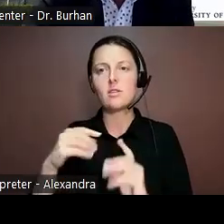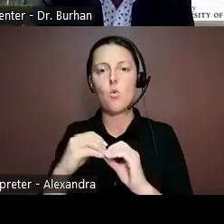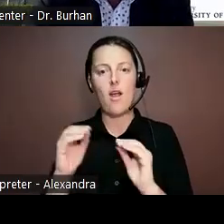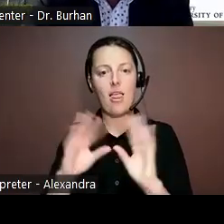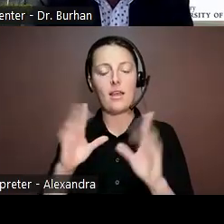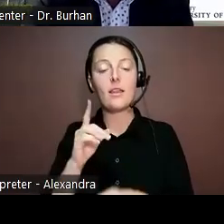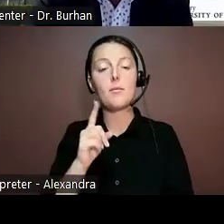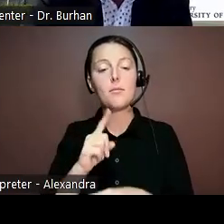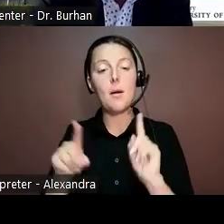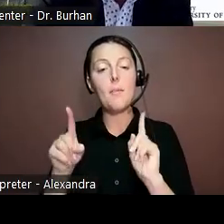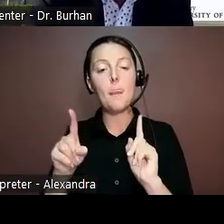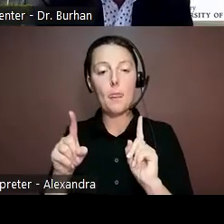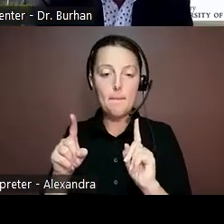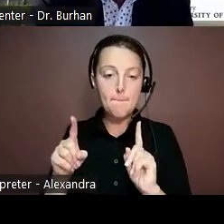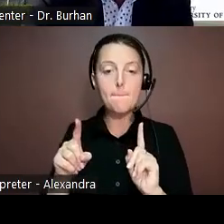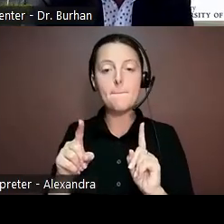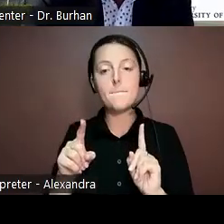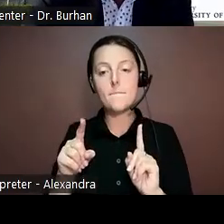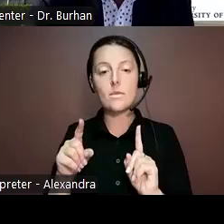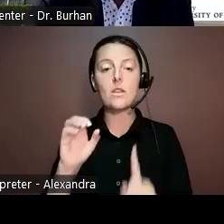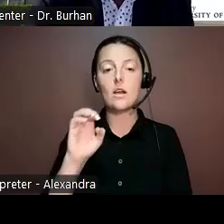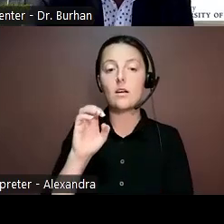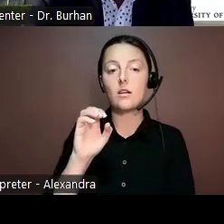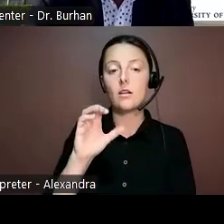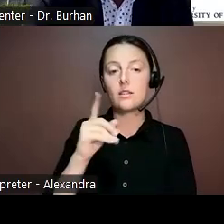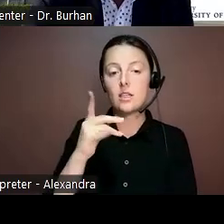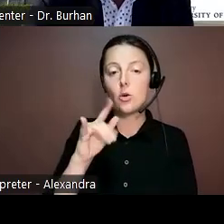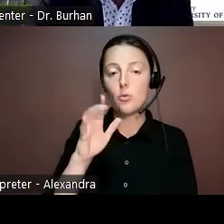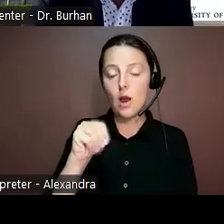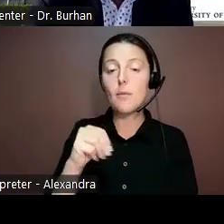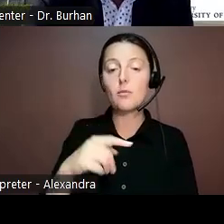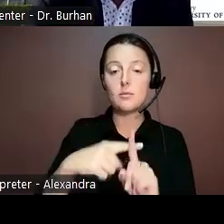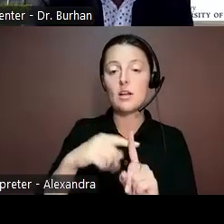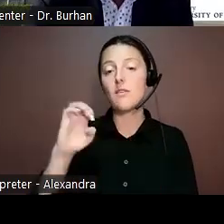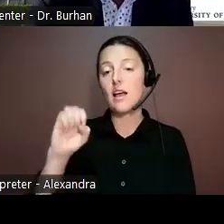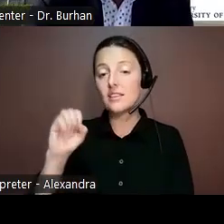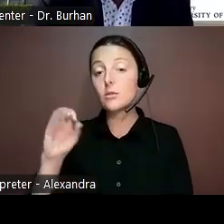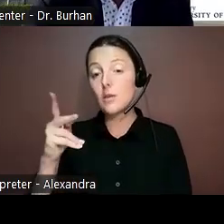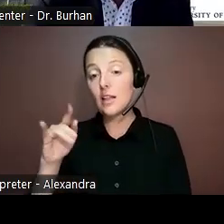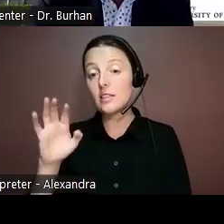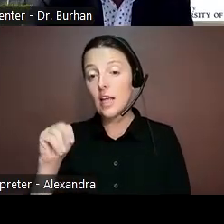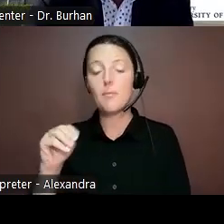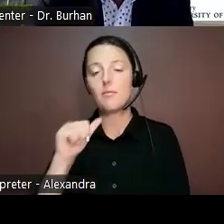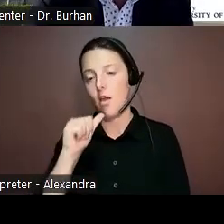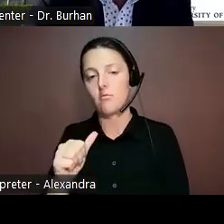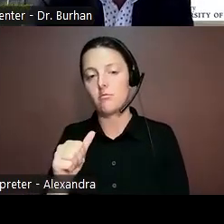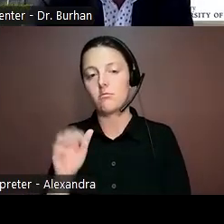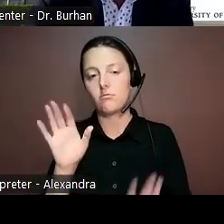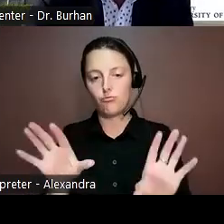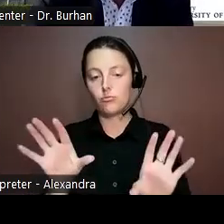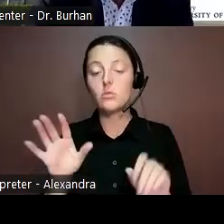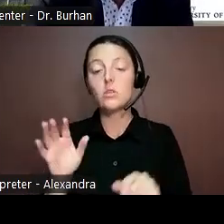positive, escitalopram was not. So we just still don't know. Now, I did see some case studies and case series for sertraline